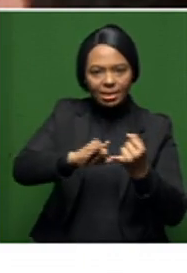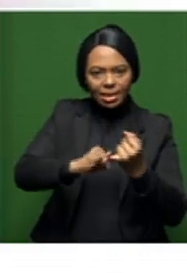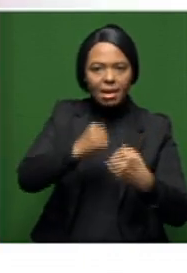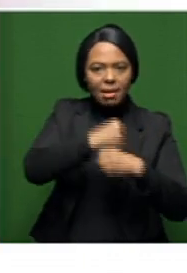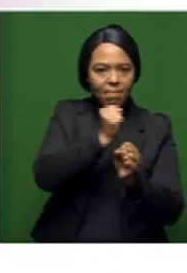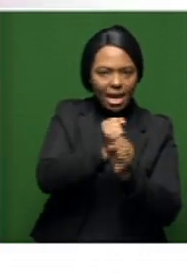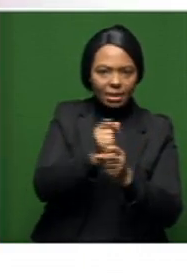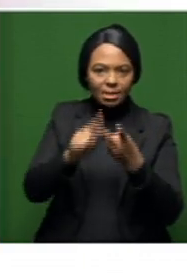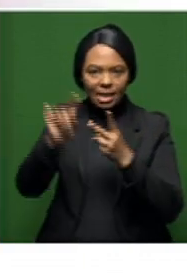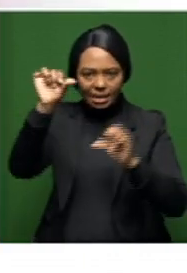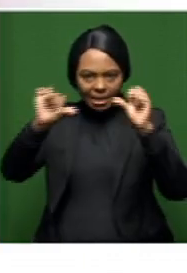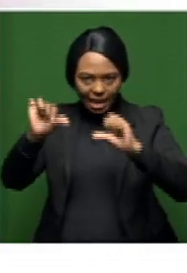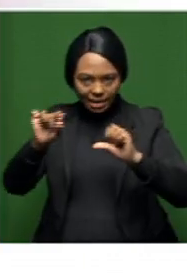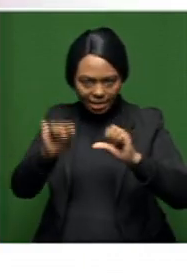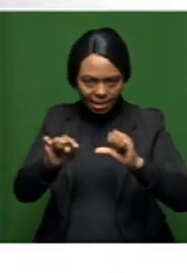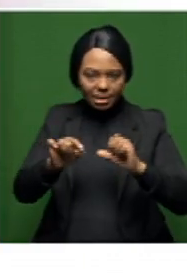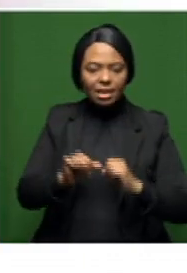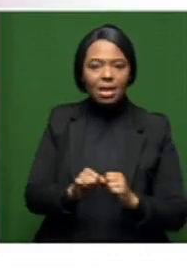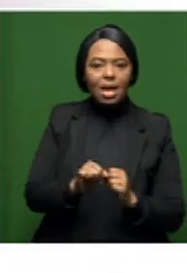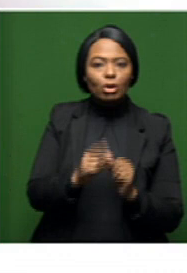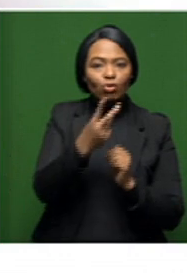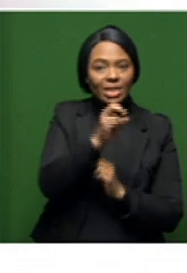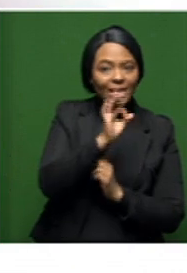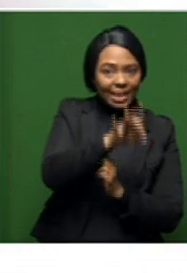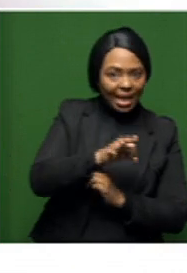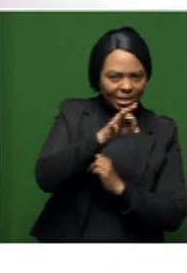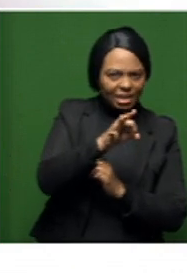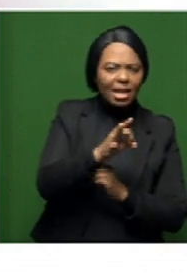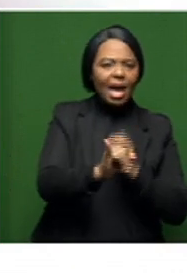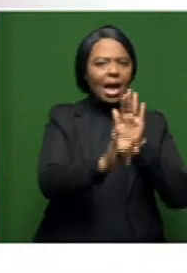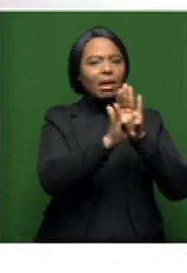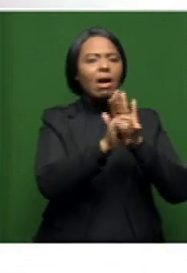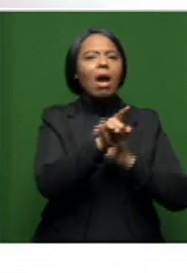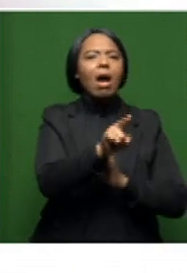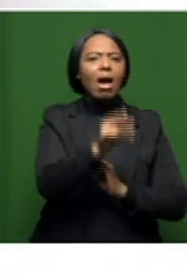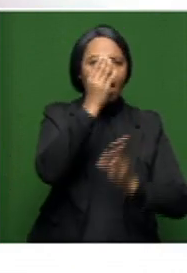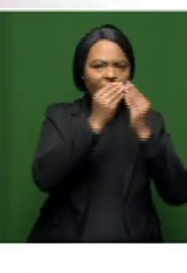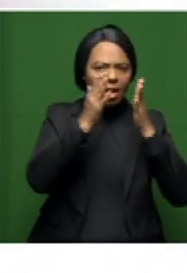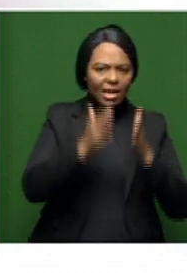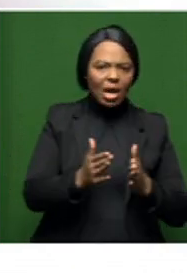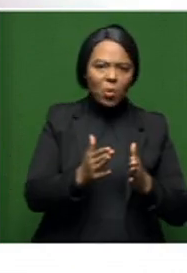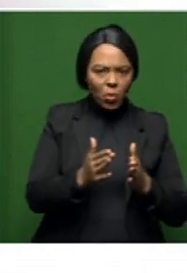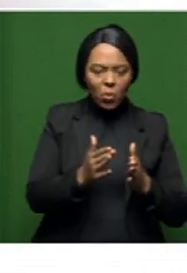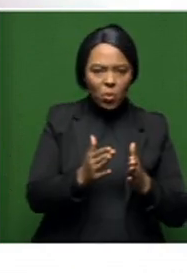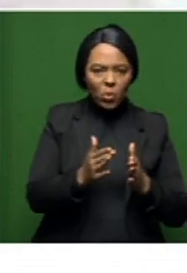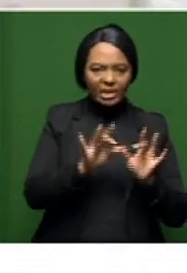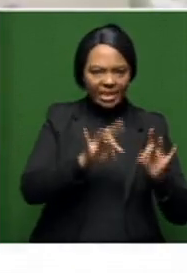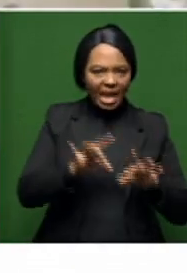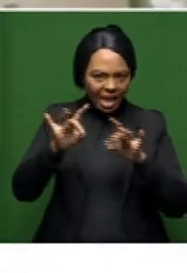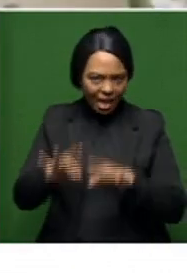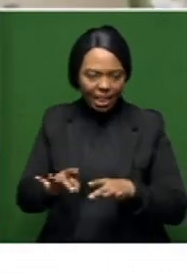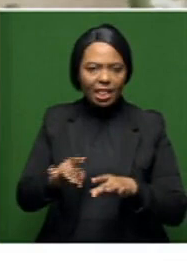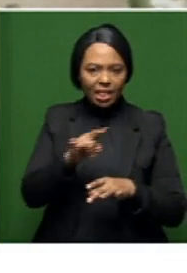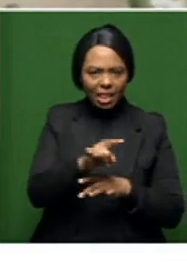it was back in 2014 that our team identified that learners were really struggling to prepare for this new assessment called the NBT. And so